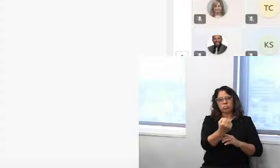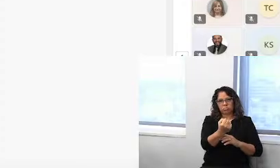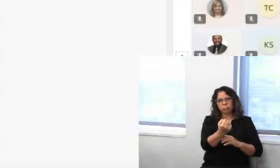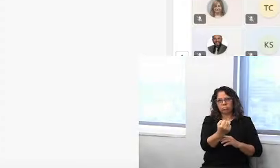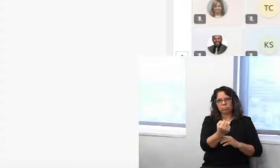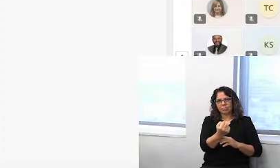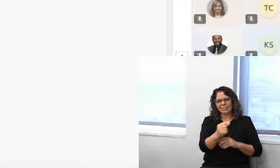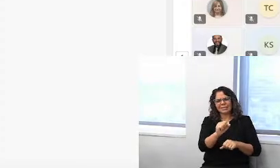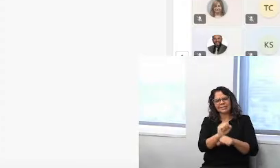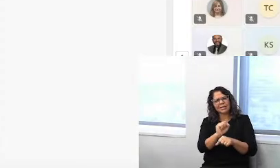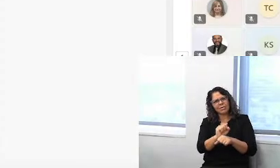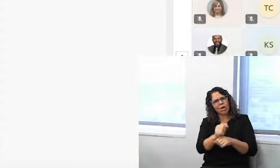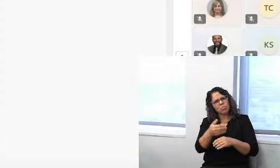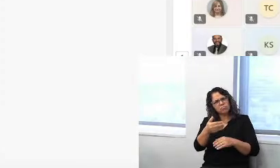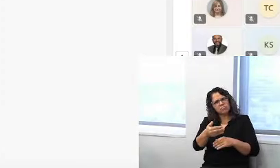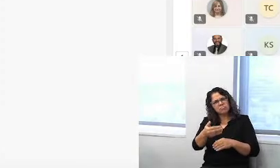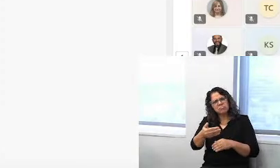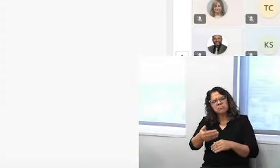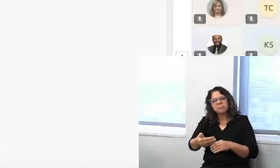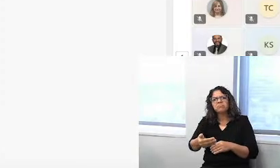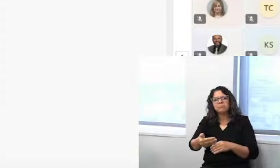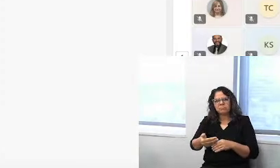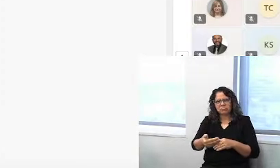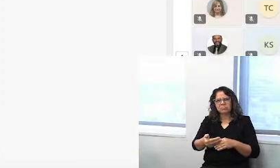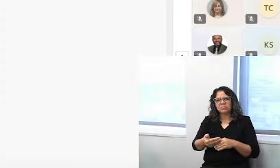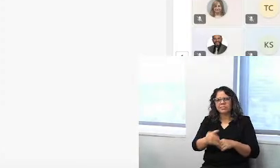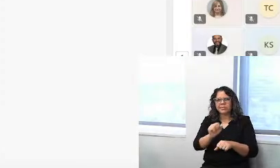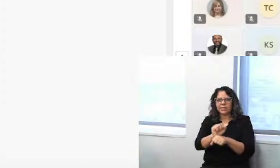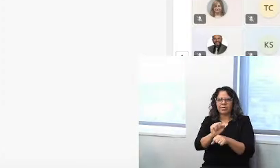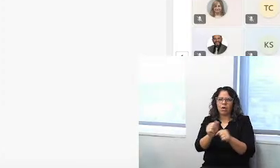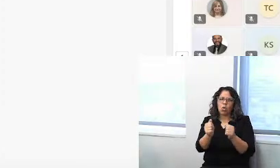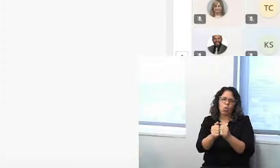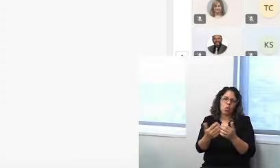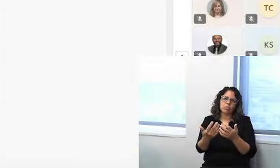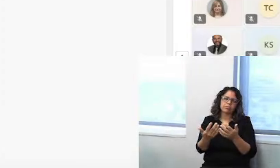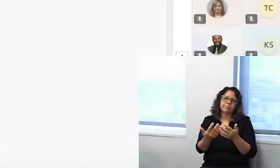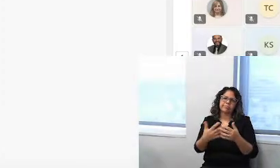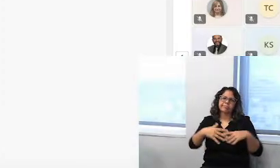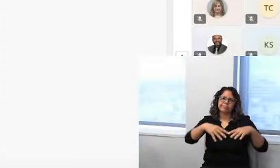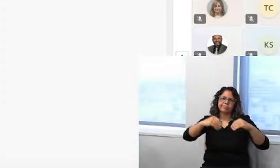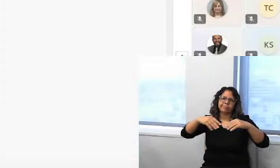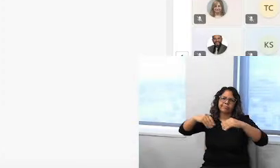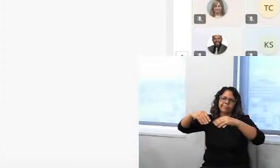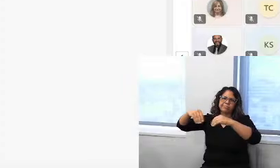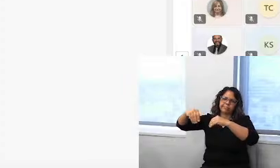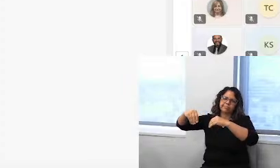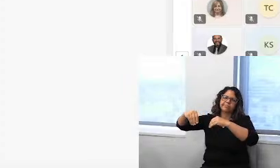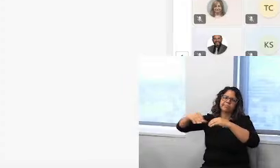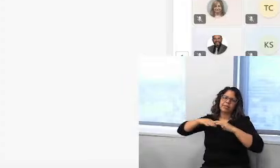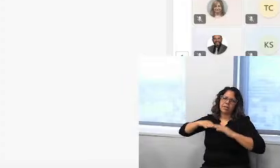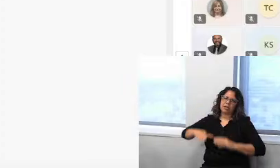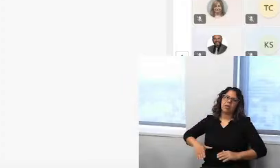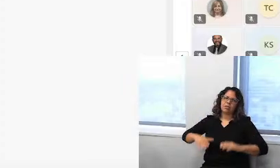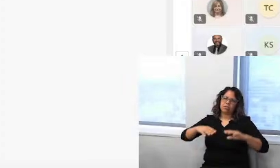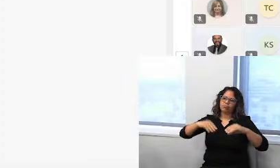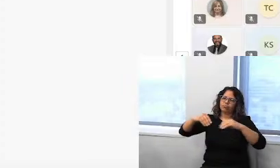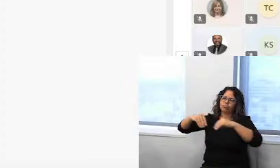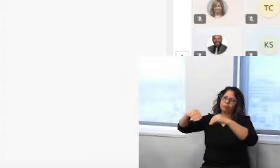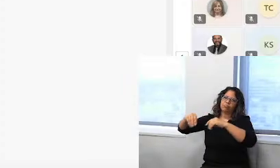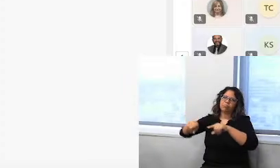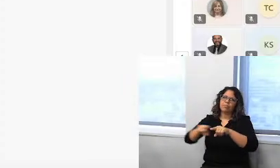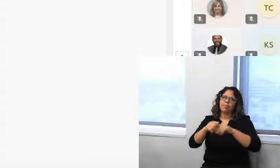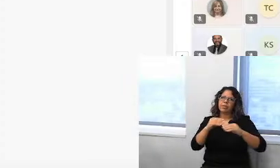distribution system, dealing with outages, customer outages, and getting them their service restored, plus the helicopter tickets on the transmission